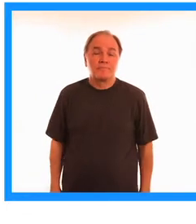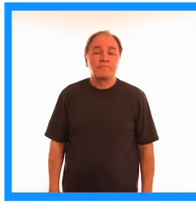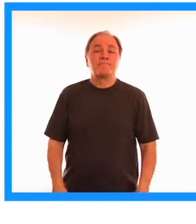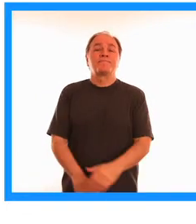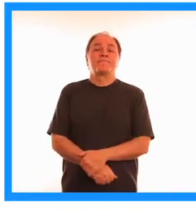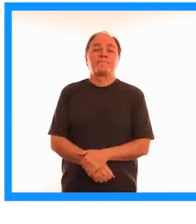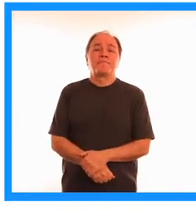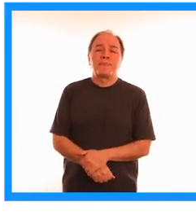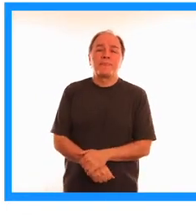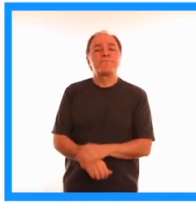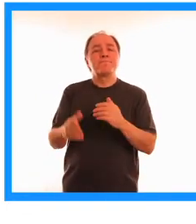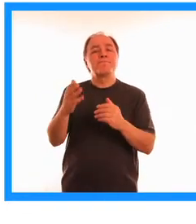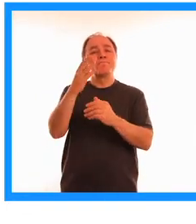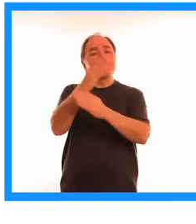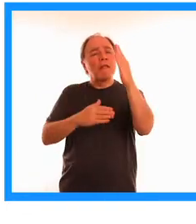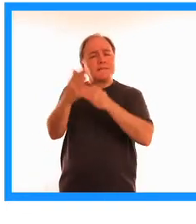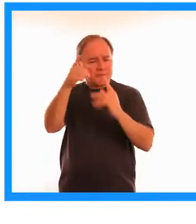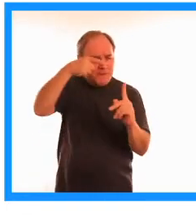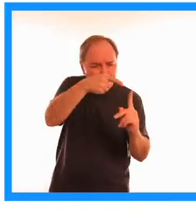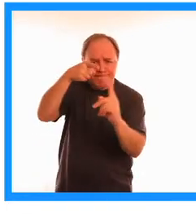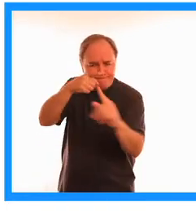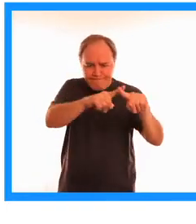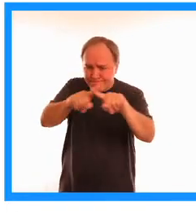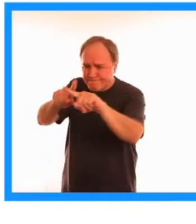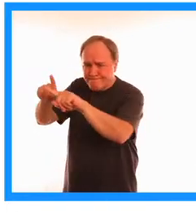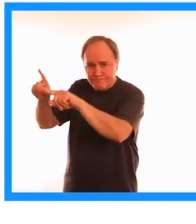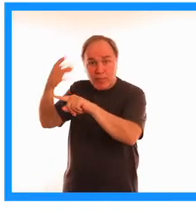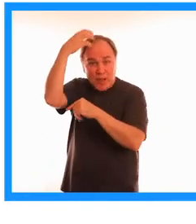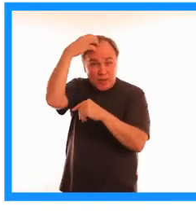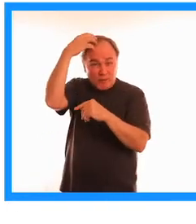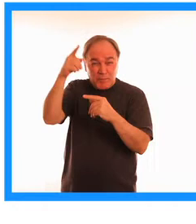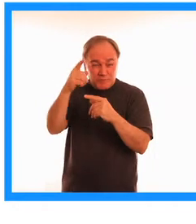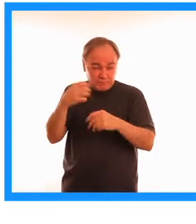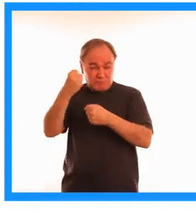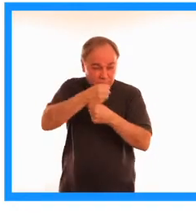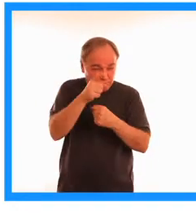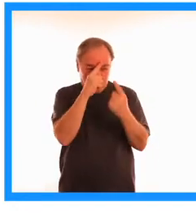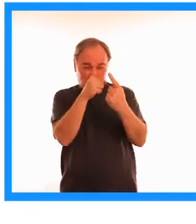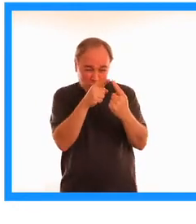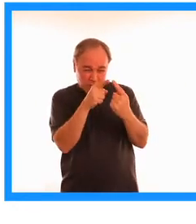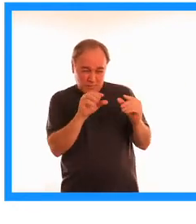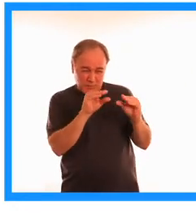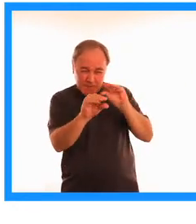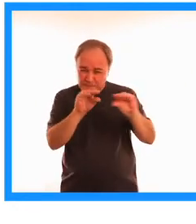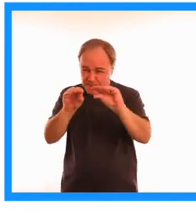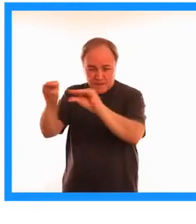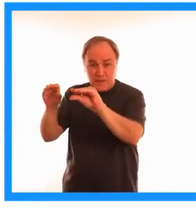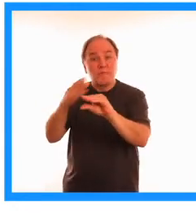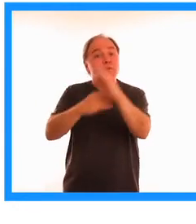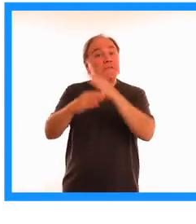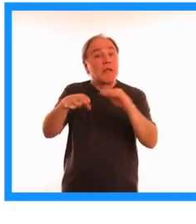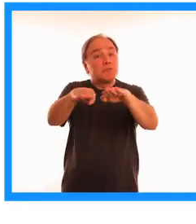when communities come together to build wheelchair ramps or negotiate with local hospitals for free services. But by improving access to education or